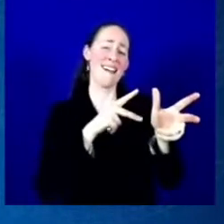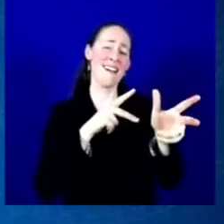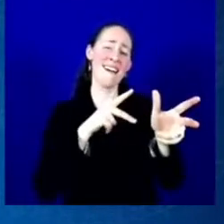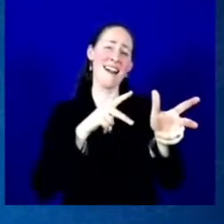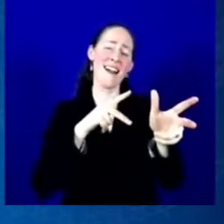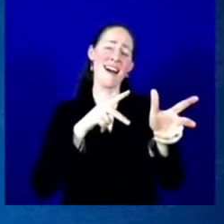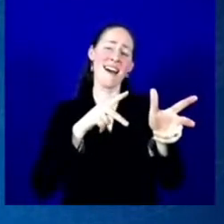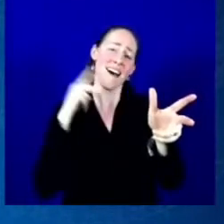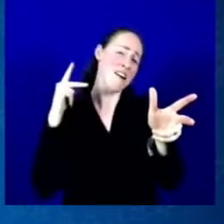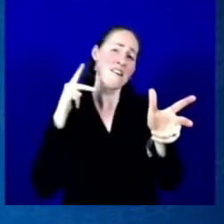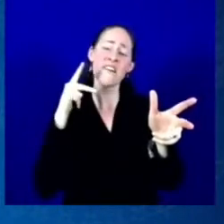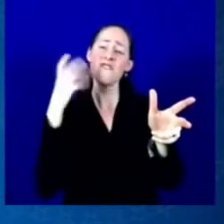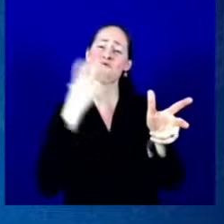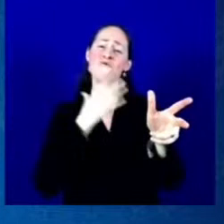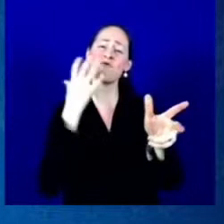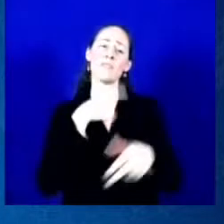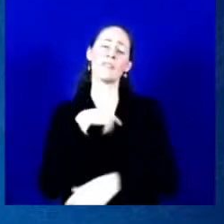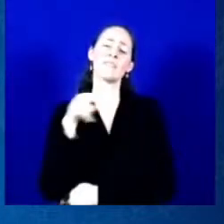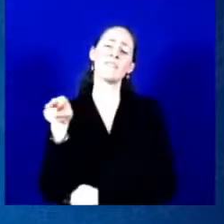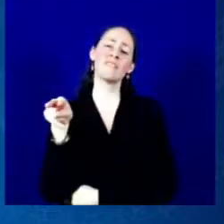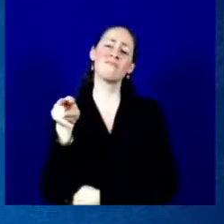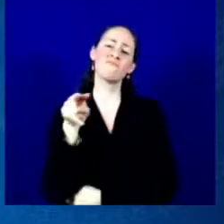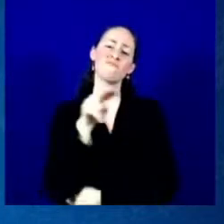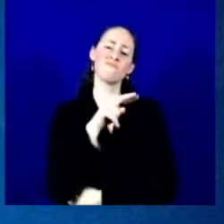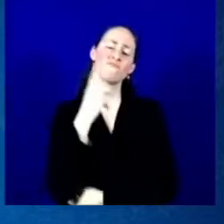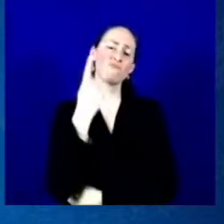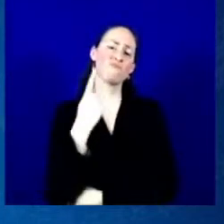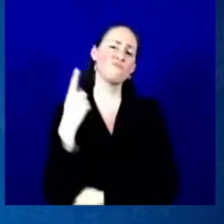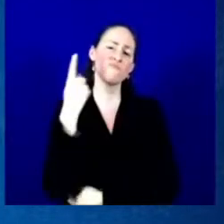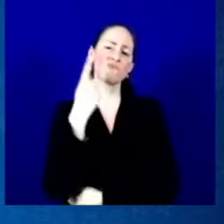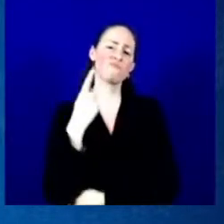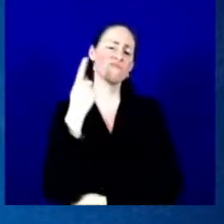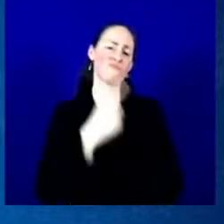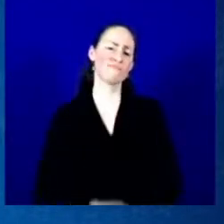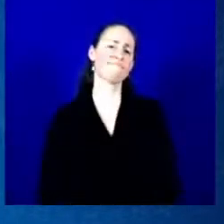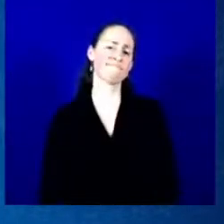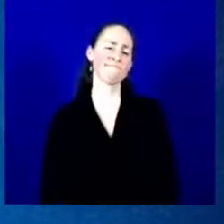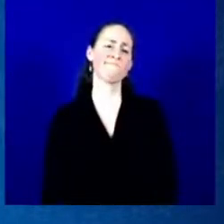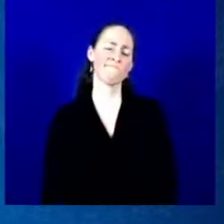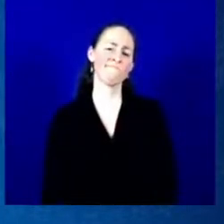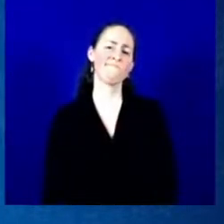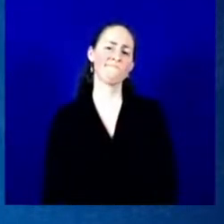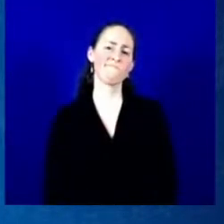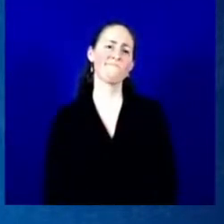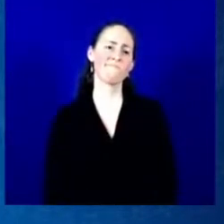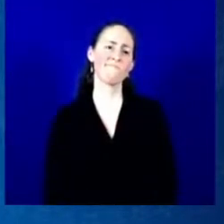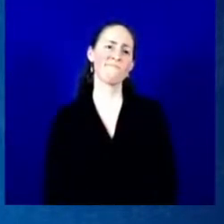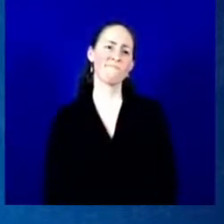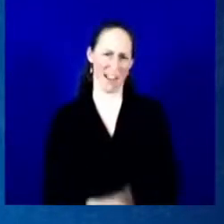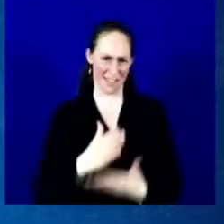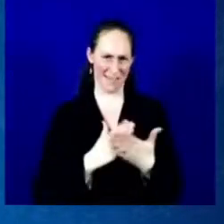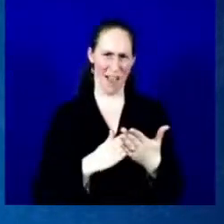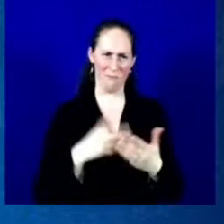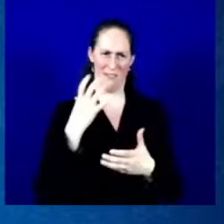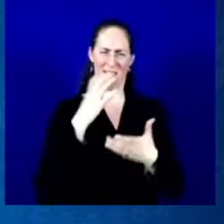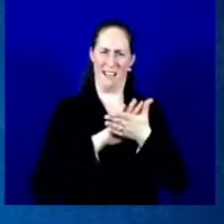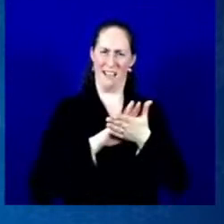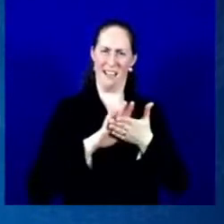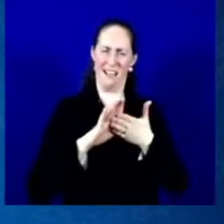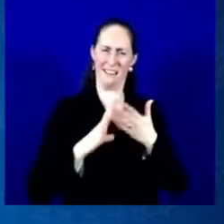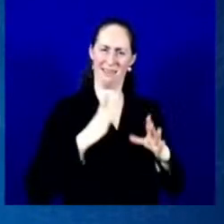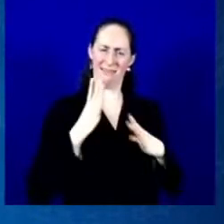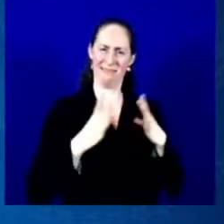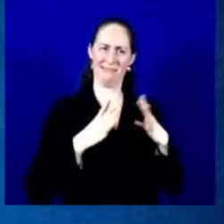And not people just barely able to start those cars, nice cars, lined up for miles, waiting